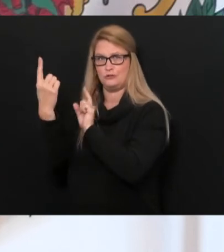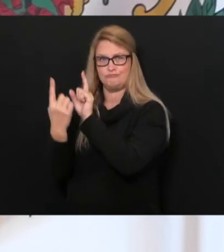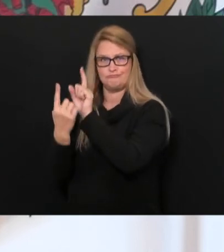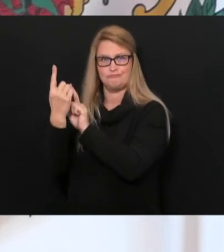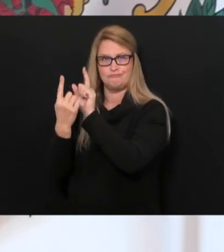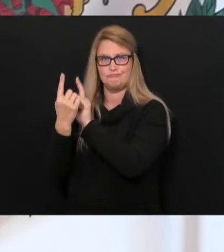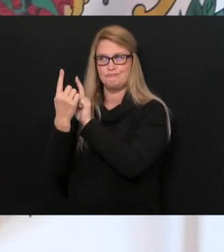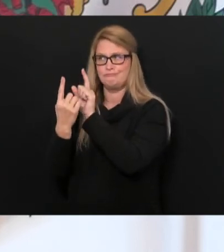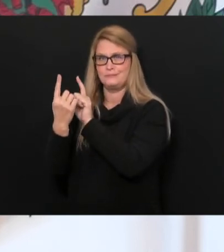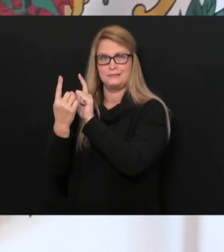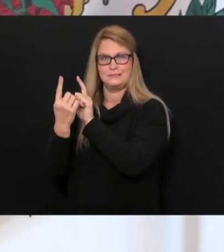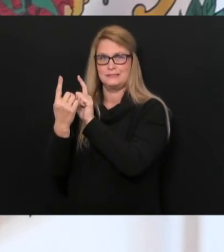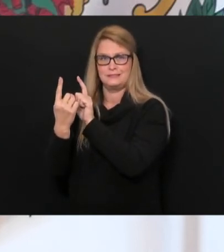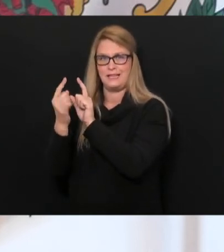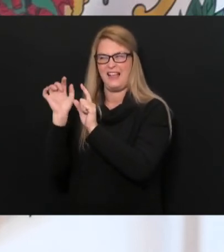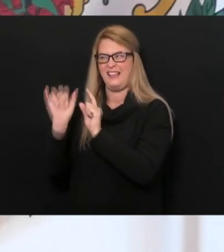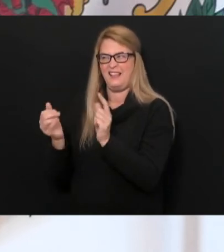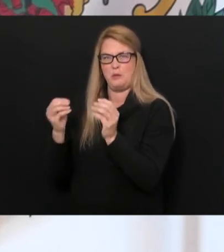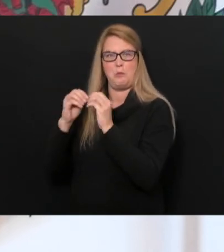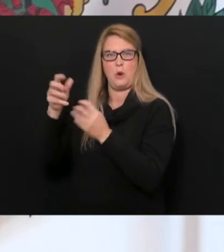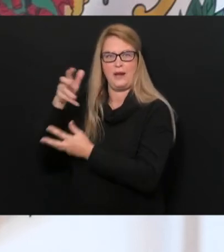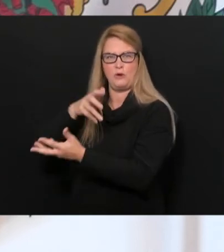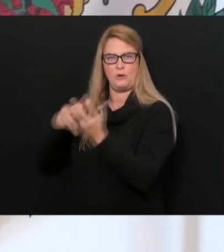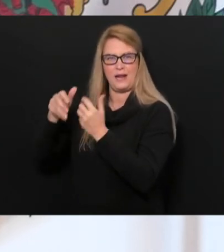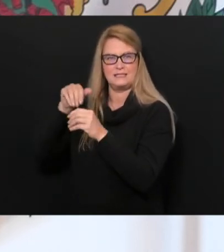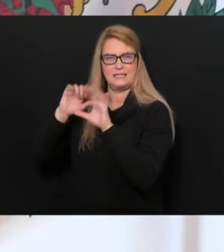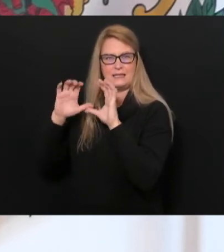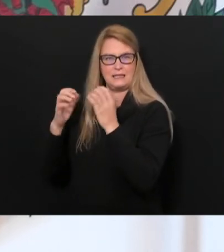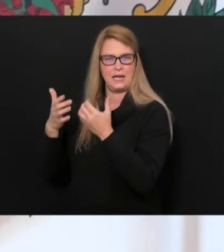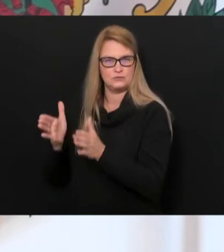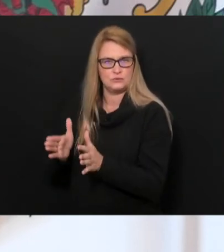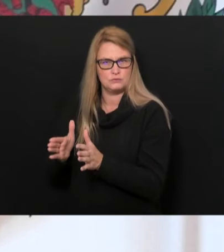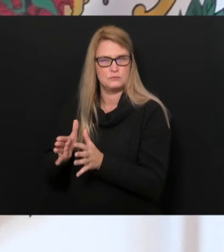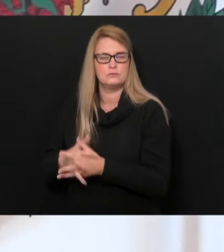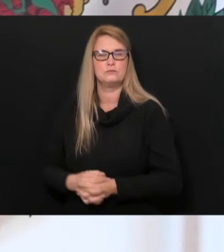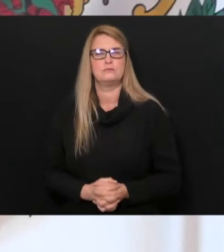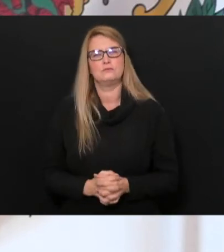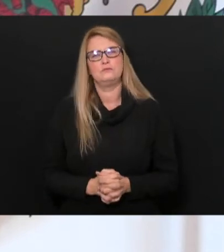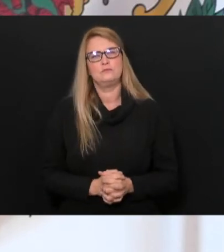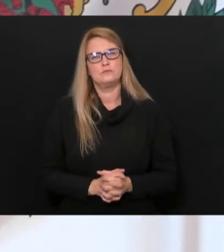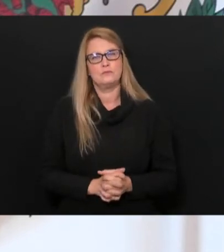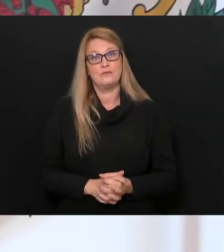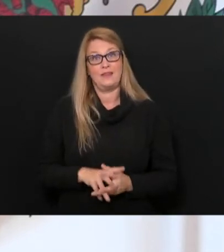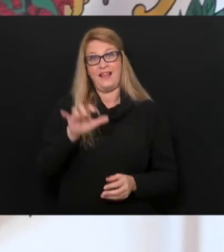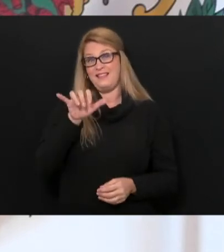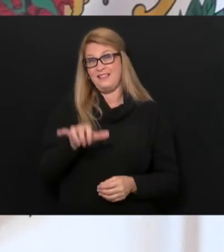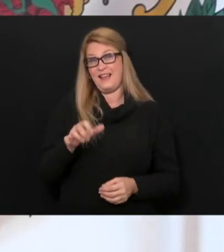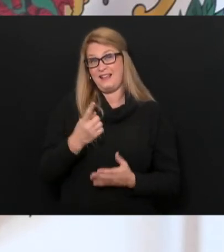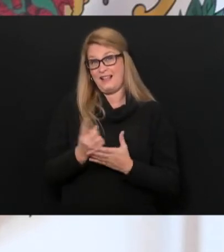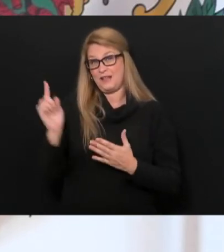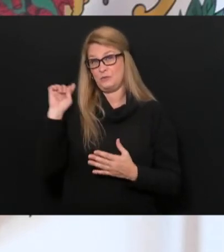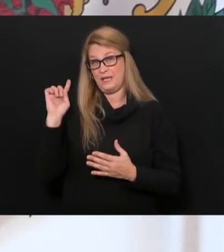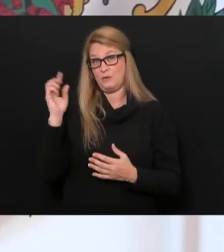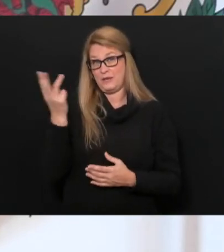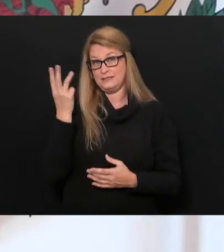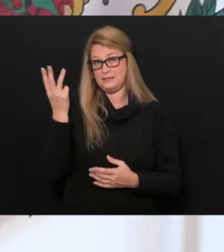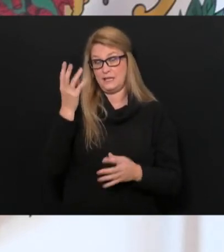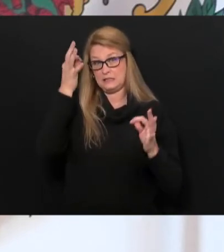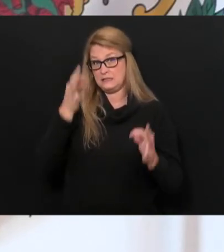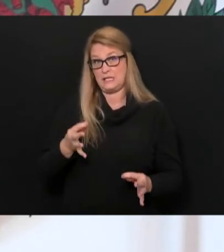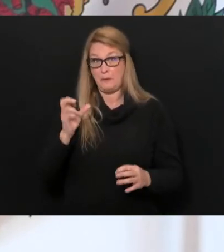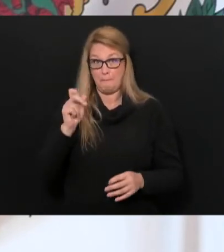you interact in the classroom. So that day, that Wednesday, we decided we're